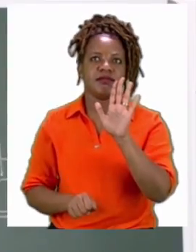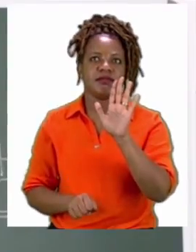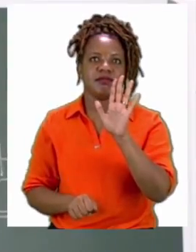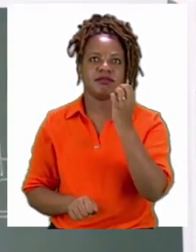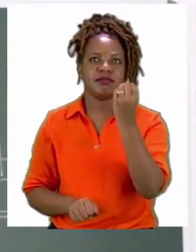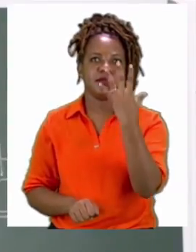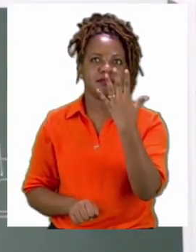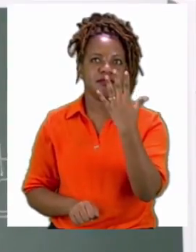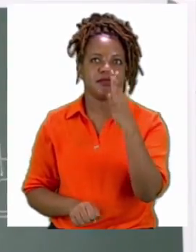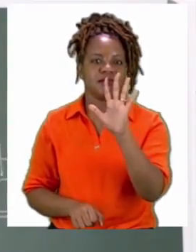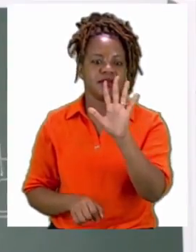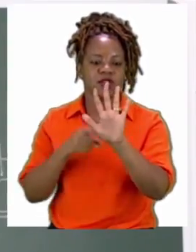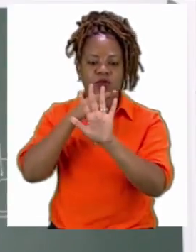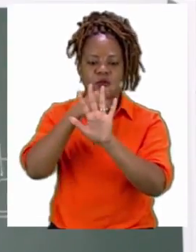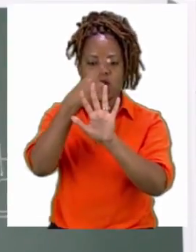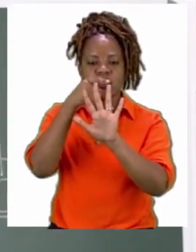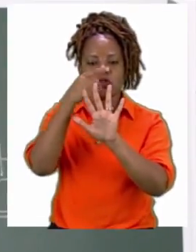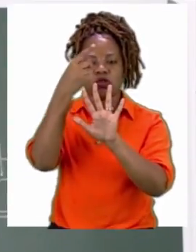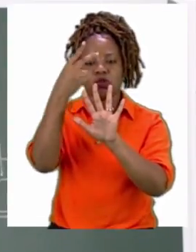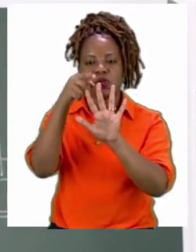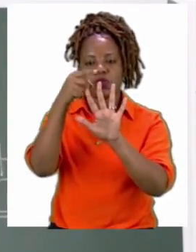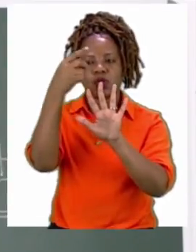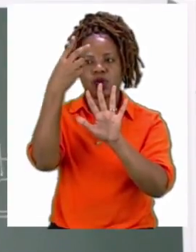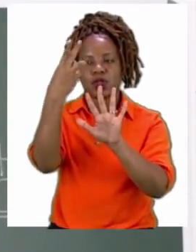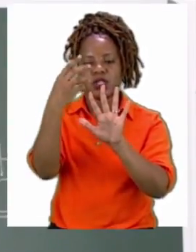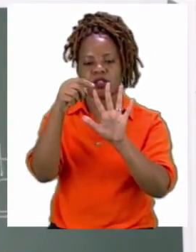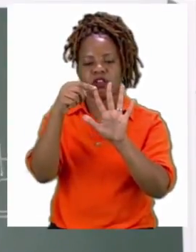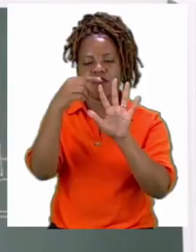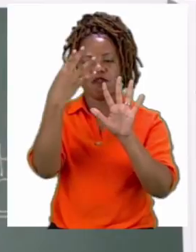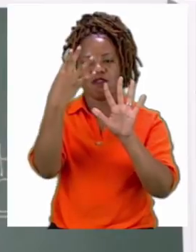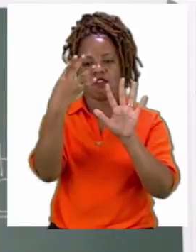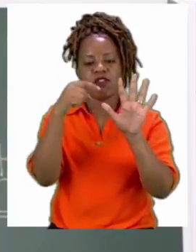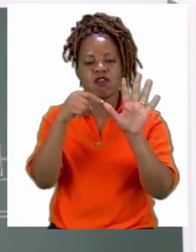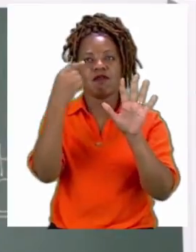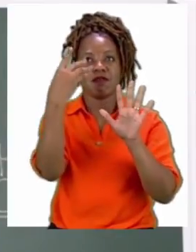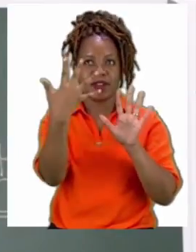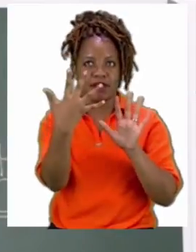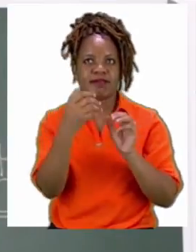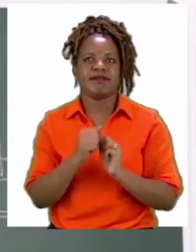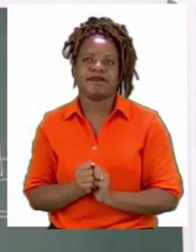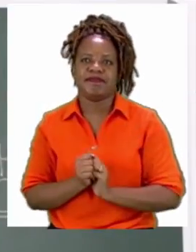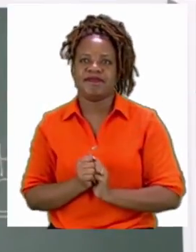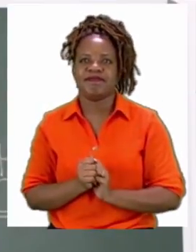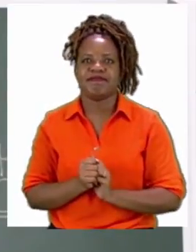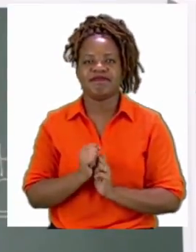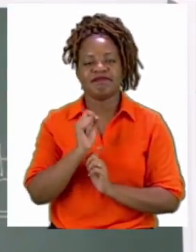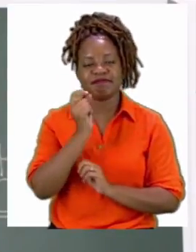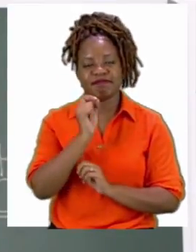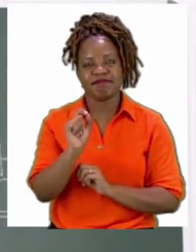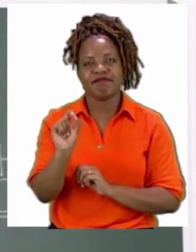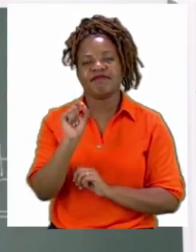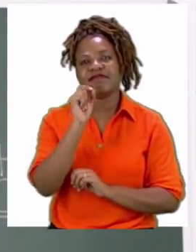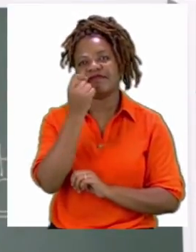many am I left with? Yes, we have 5. And now our sum